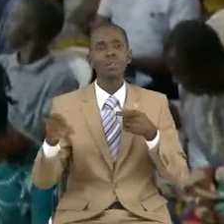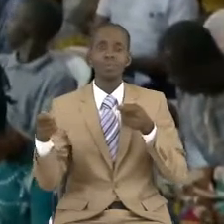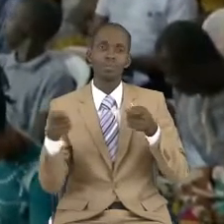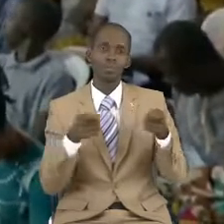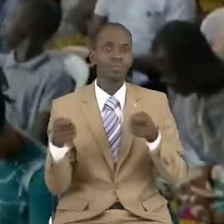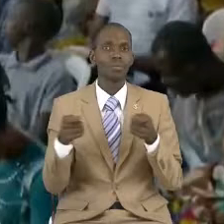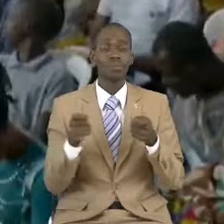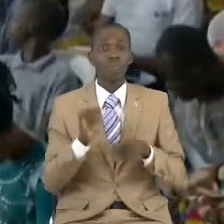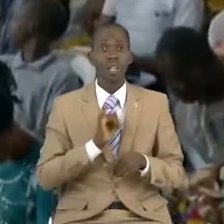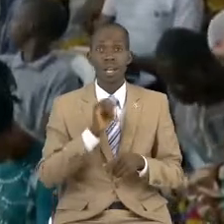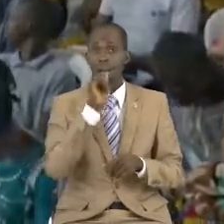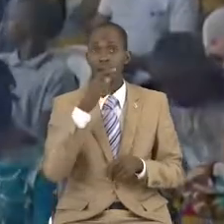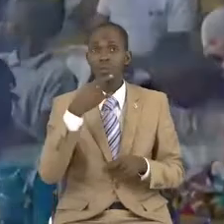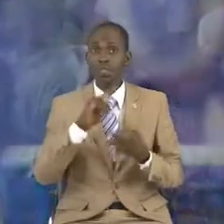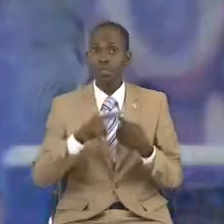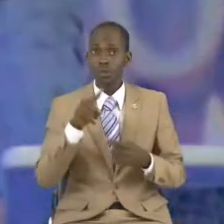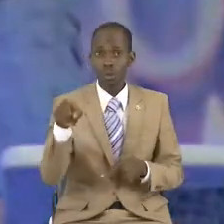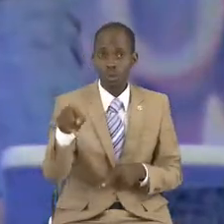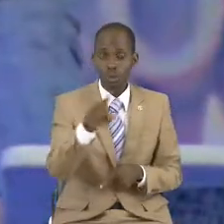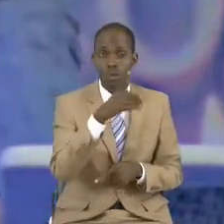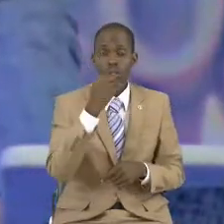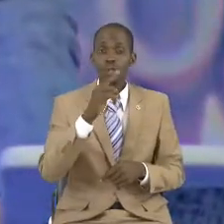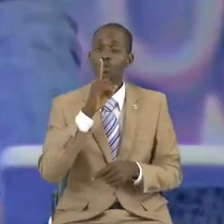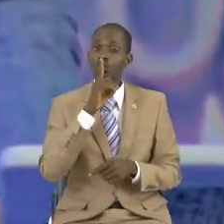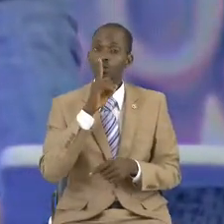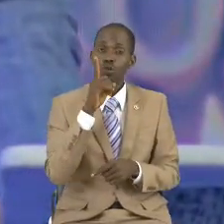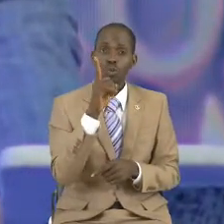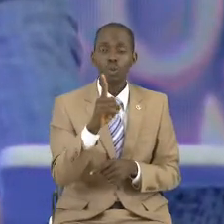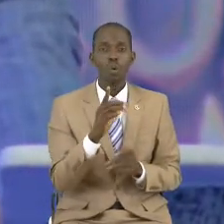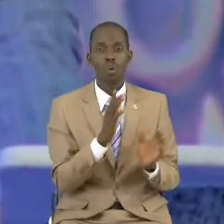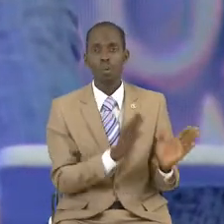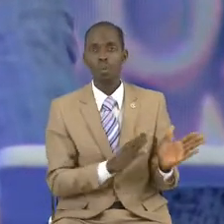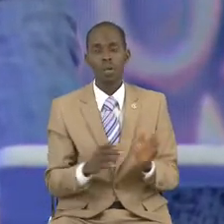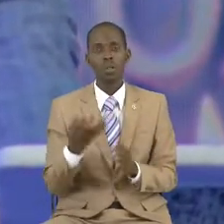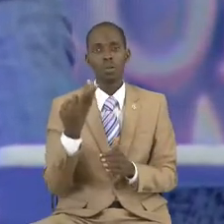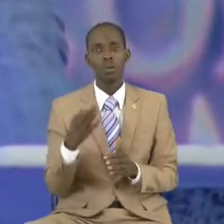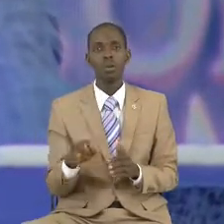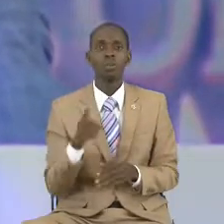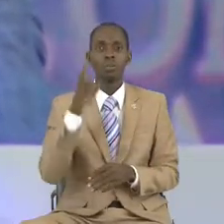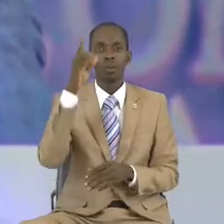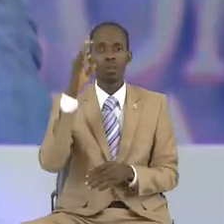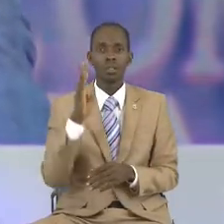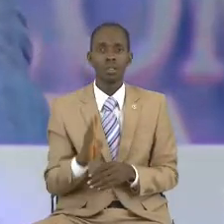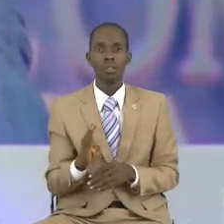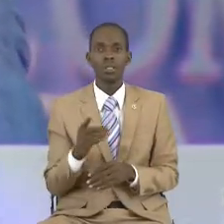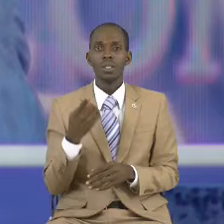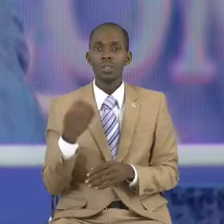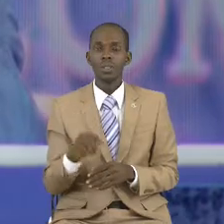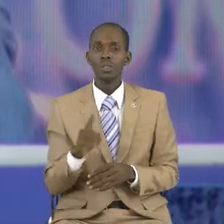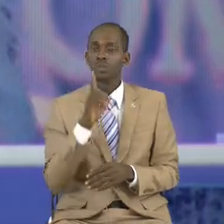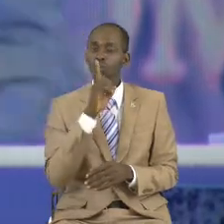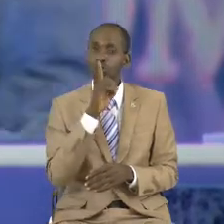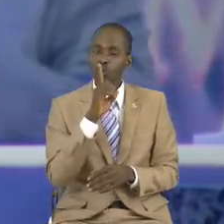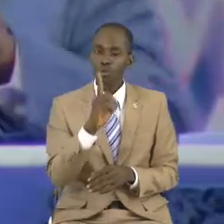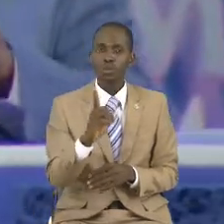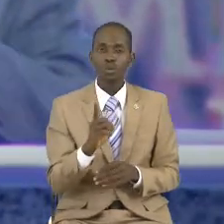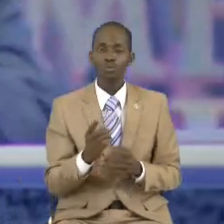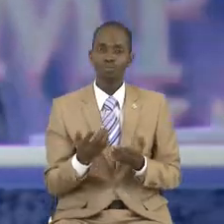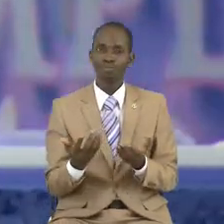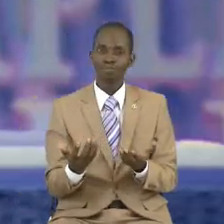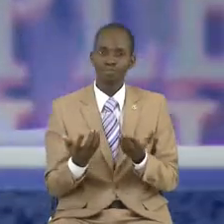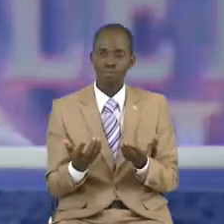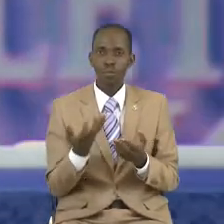you the original plan of god or original intention of god